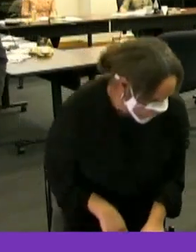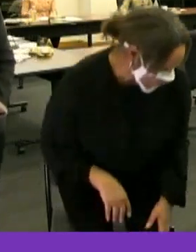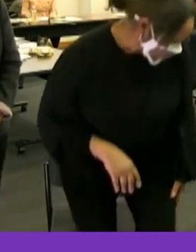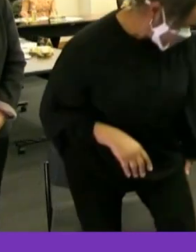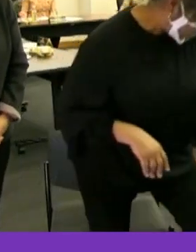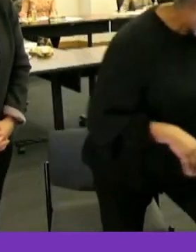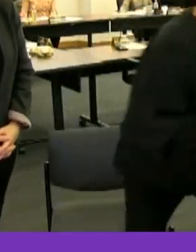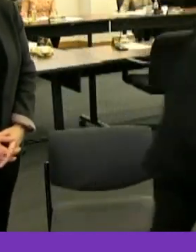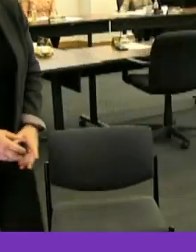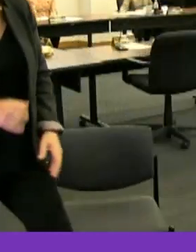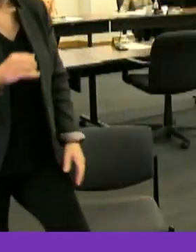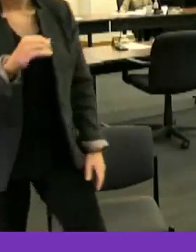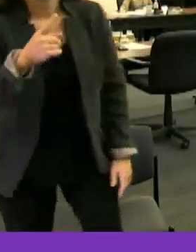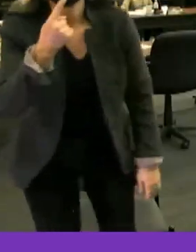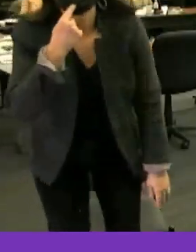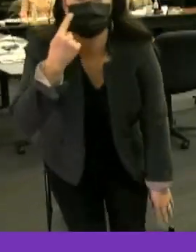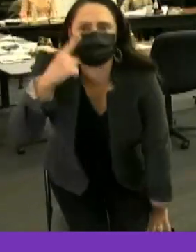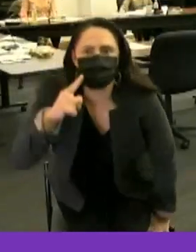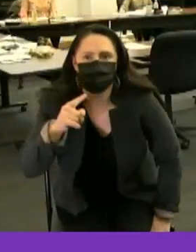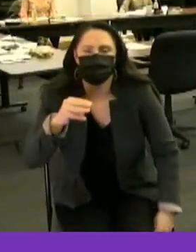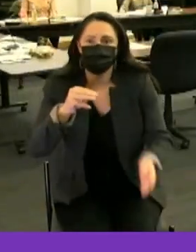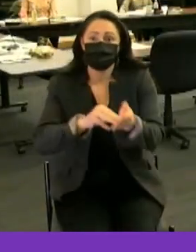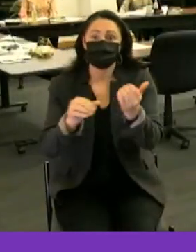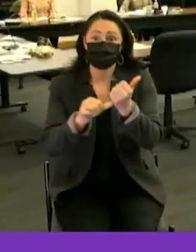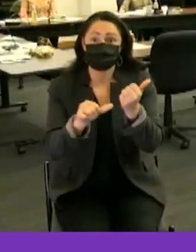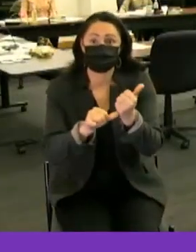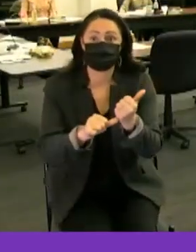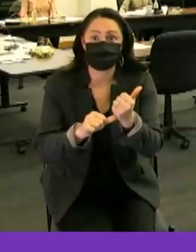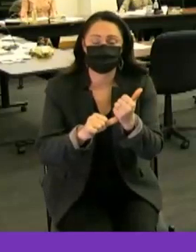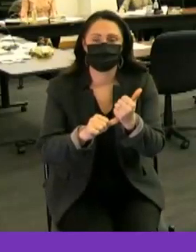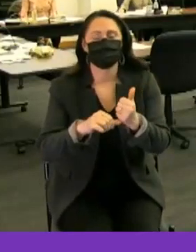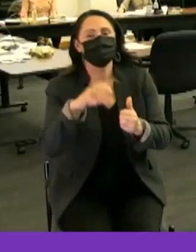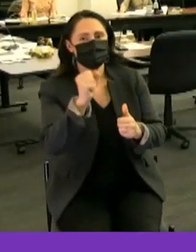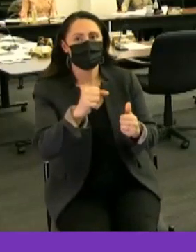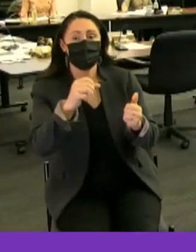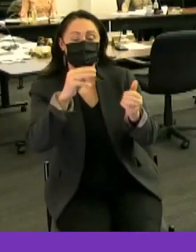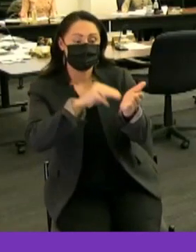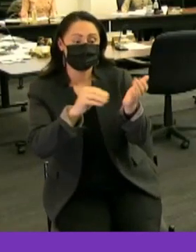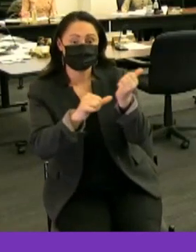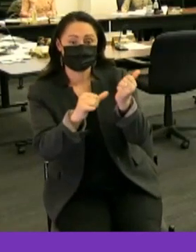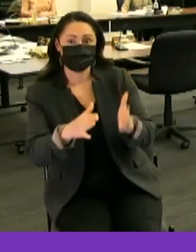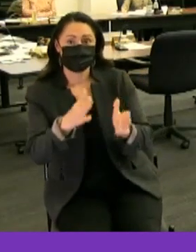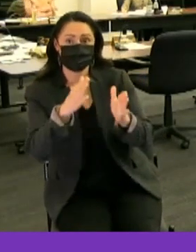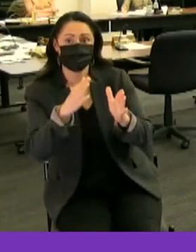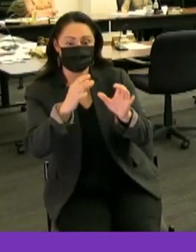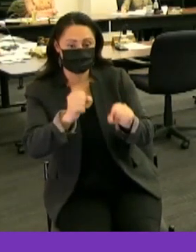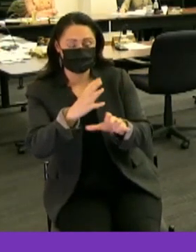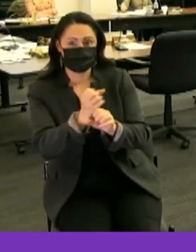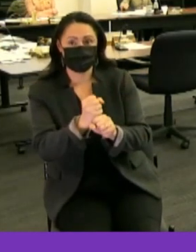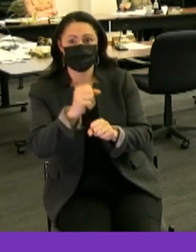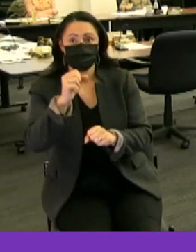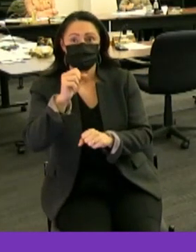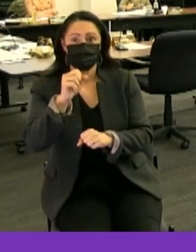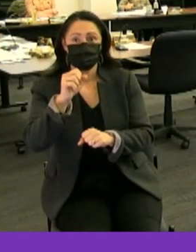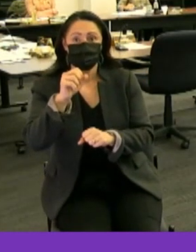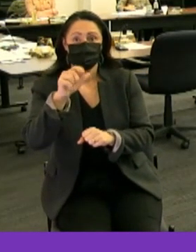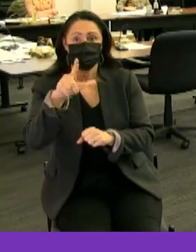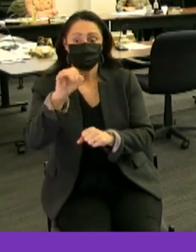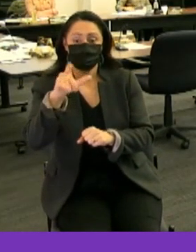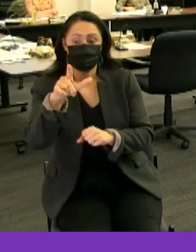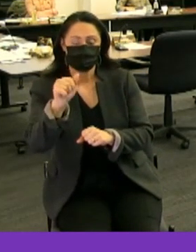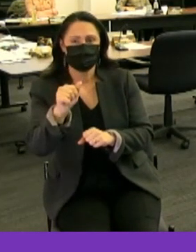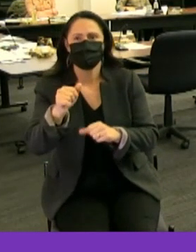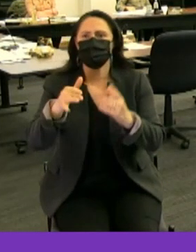medical assistance? Medical assisting students can get WIOA funding. And then I'm going to ask this question. Anything with regards